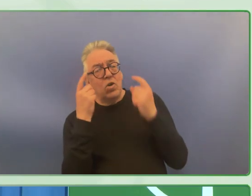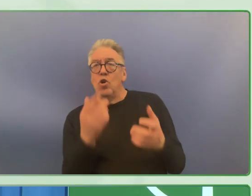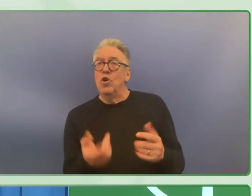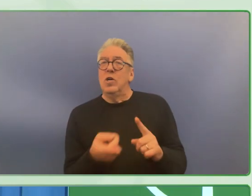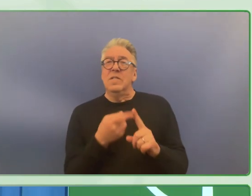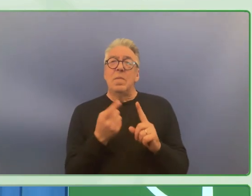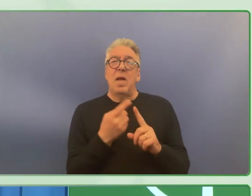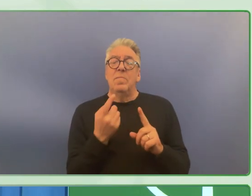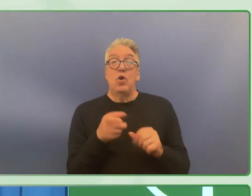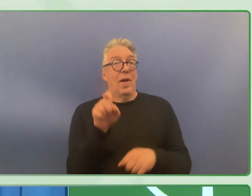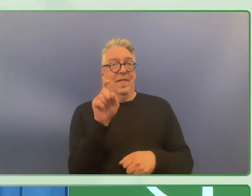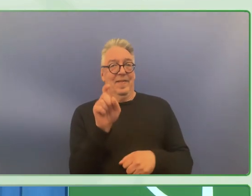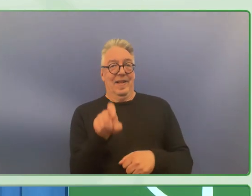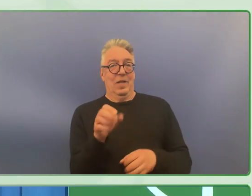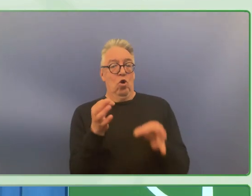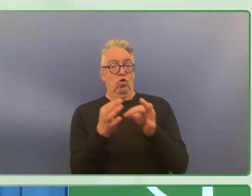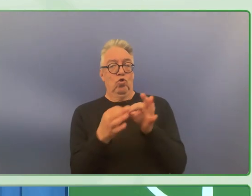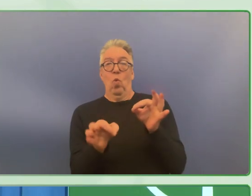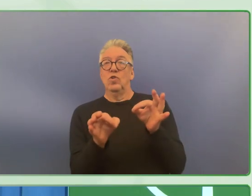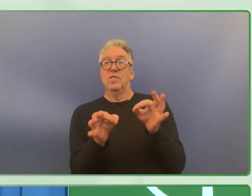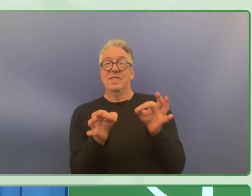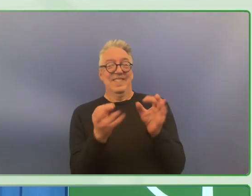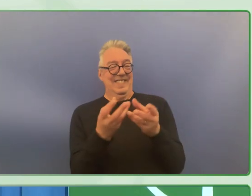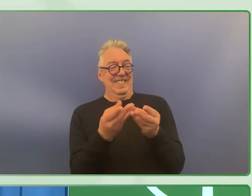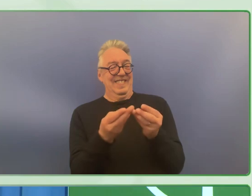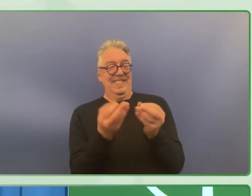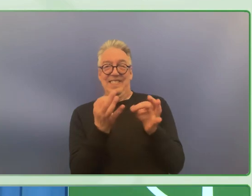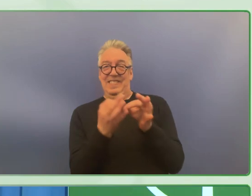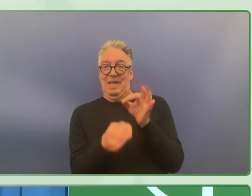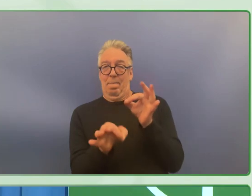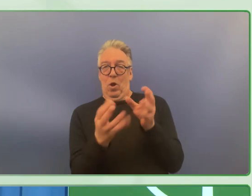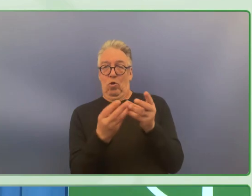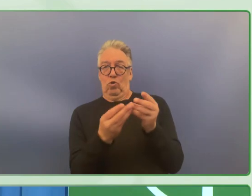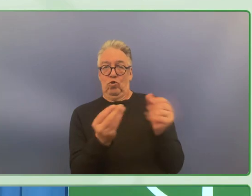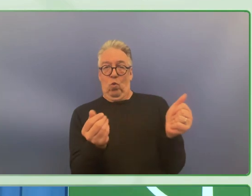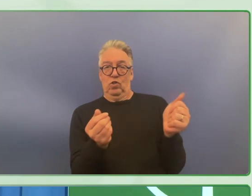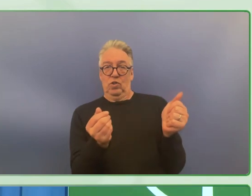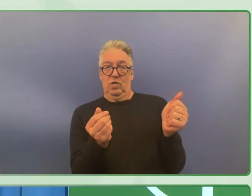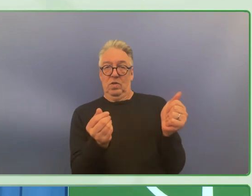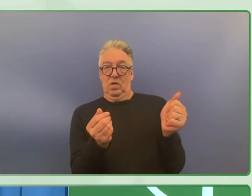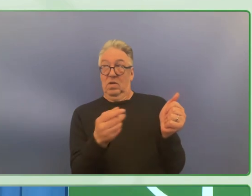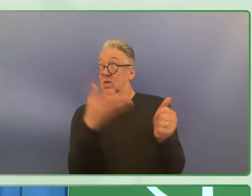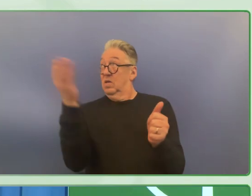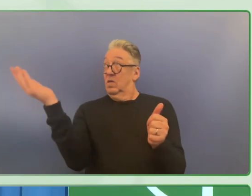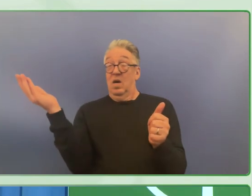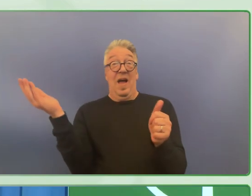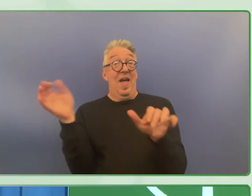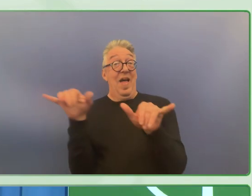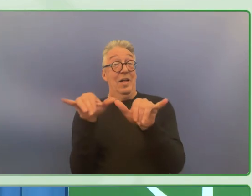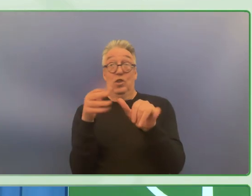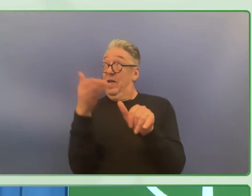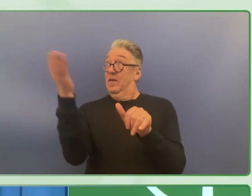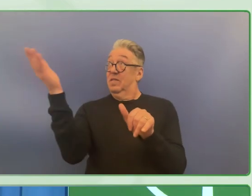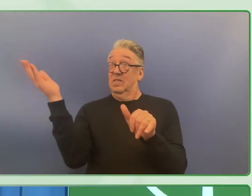solution but can't get one, while out there are thousands of engineers that are willing to help you?